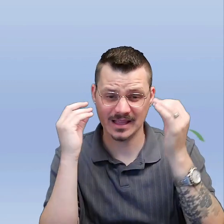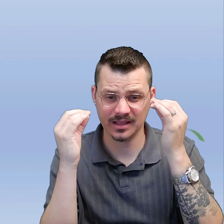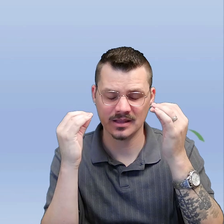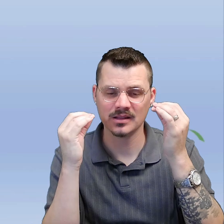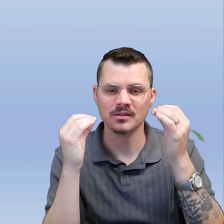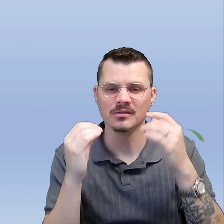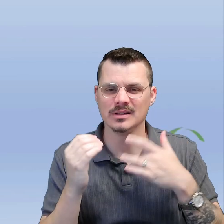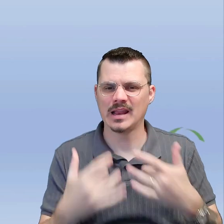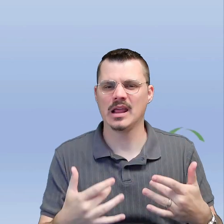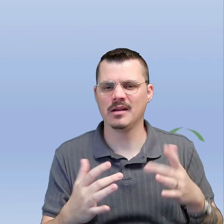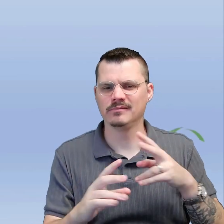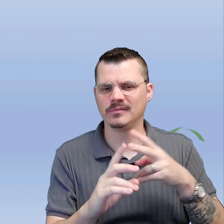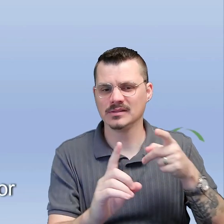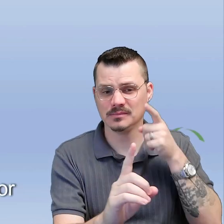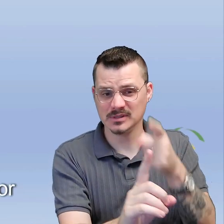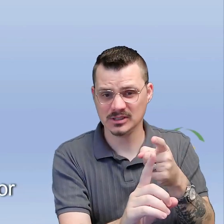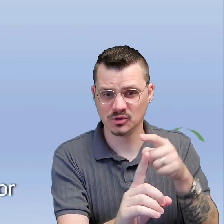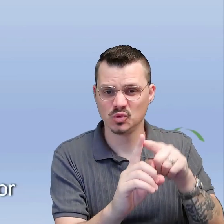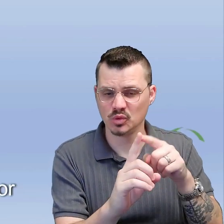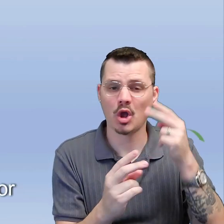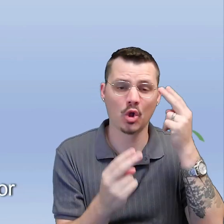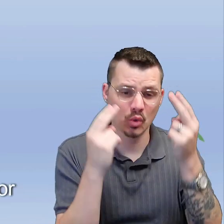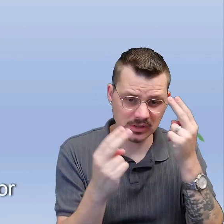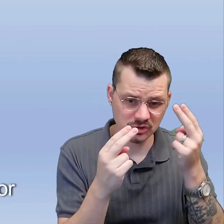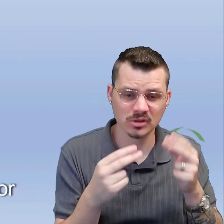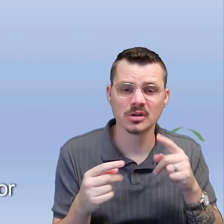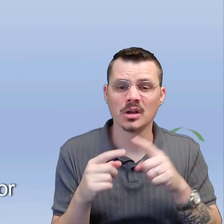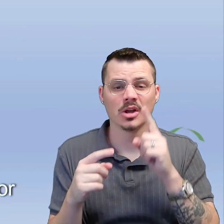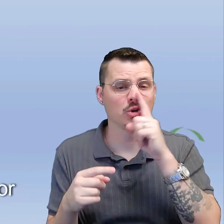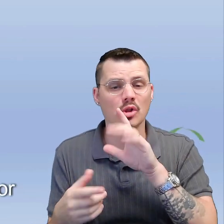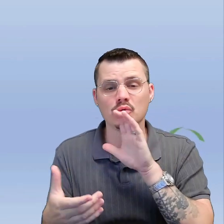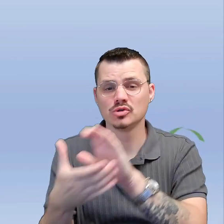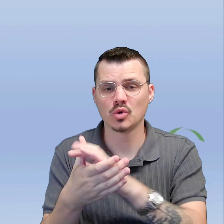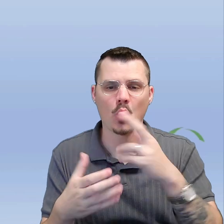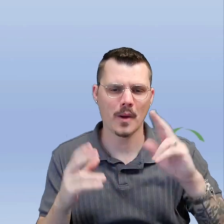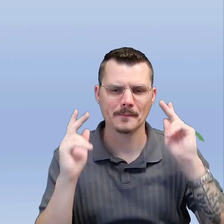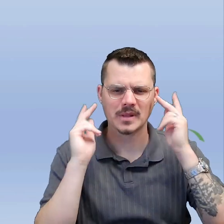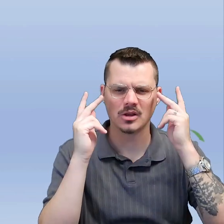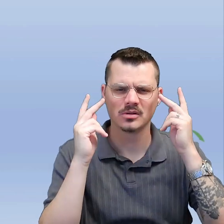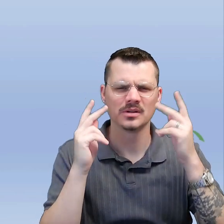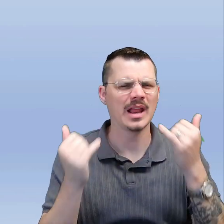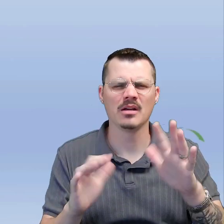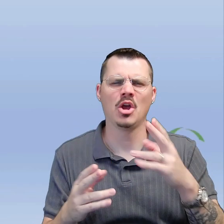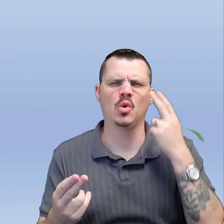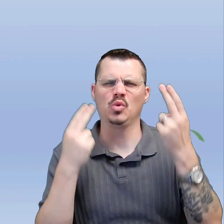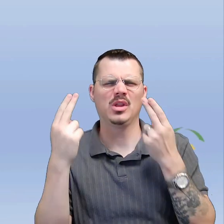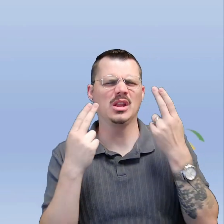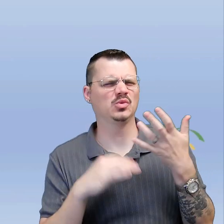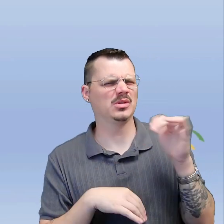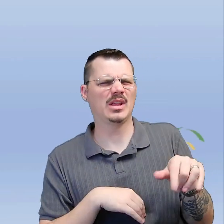is very specific to either hallucinations, delusions, or paranoia. Well, what's a